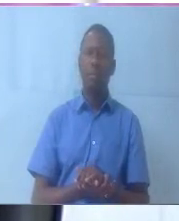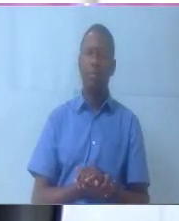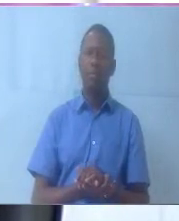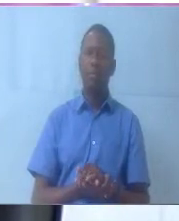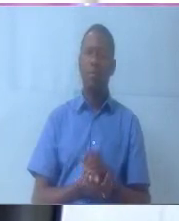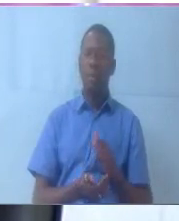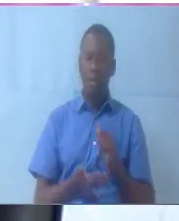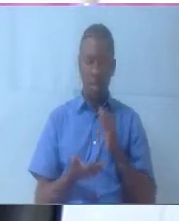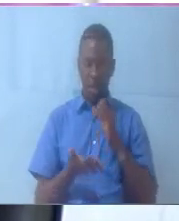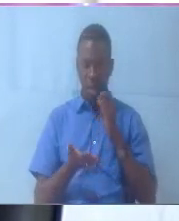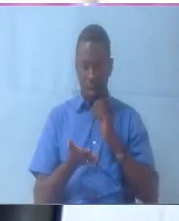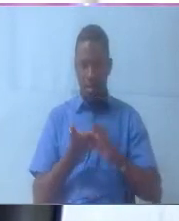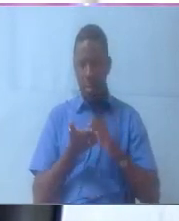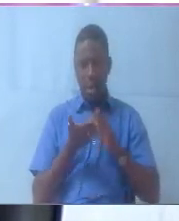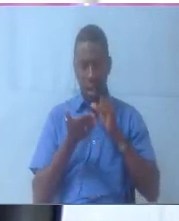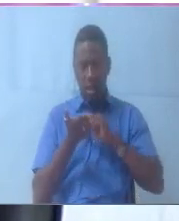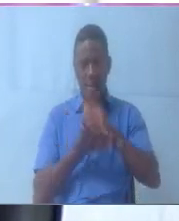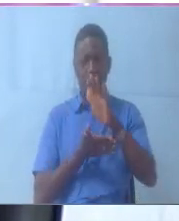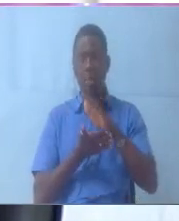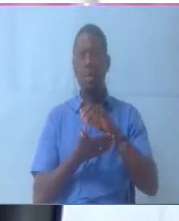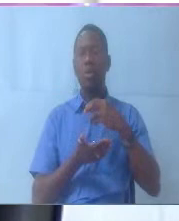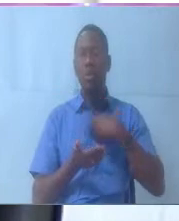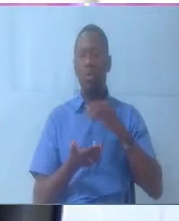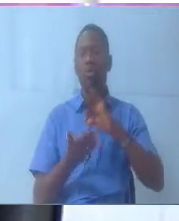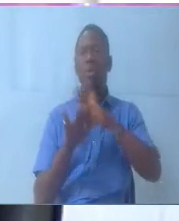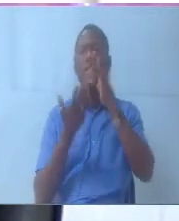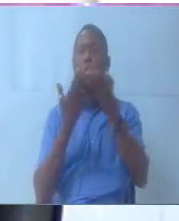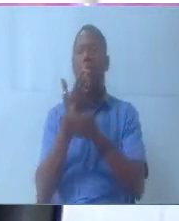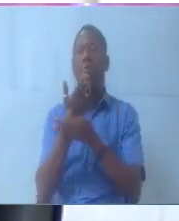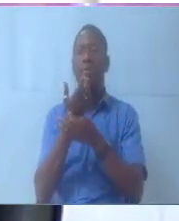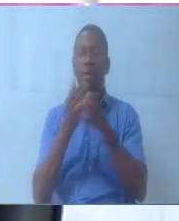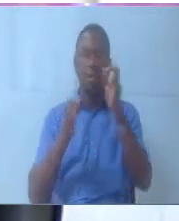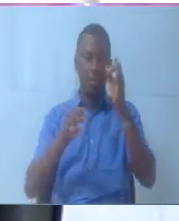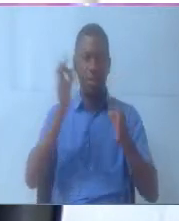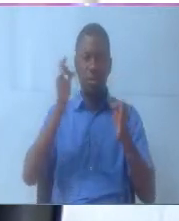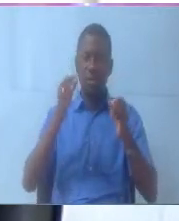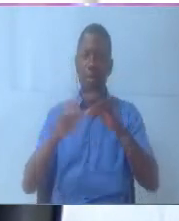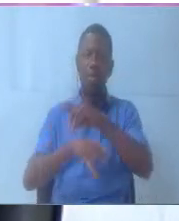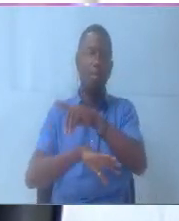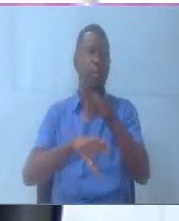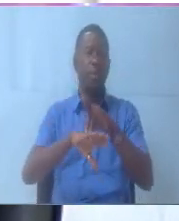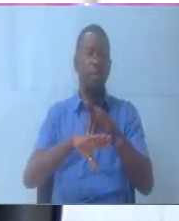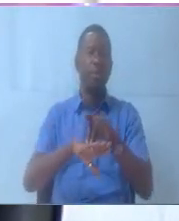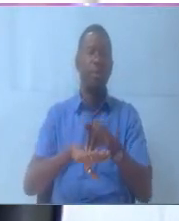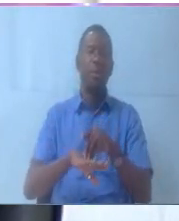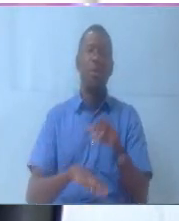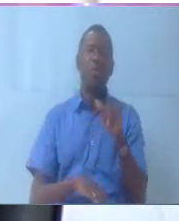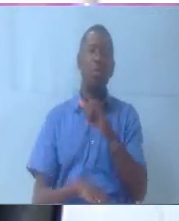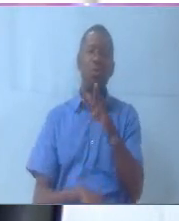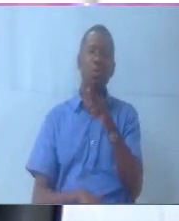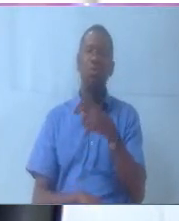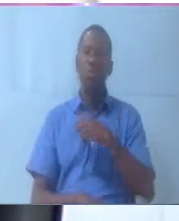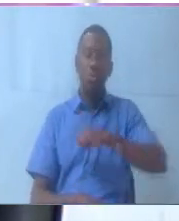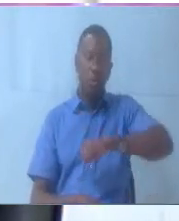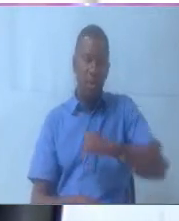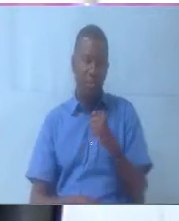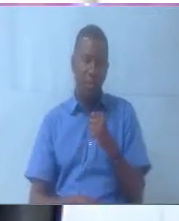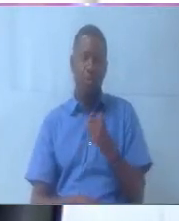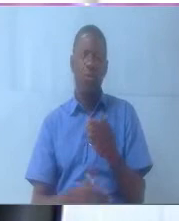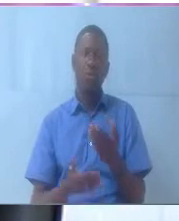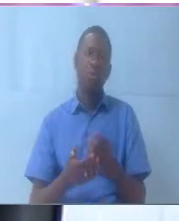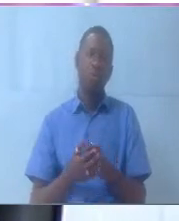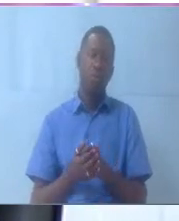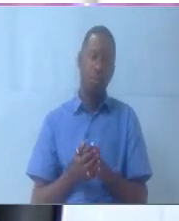transfer of the said case, Puro ka kito nyin ka safero ka pur ka saundi. which you subsequently struck out Labango nga kito